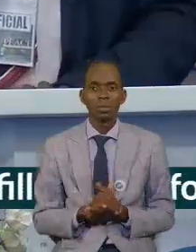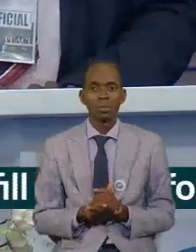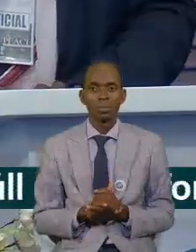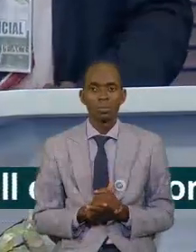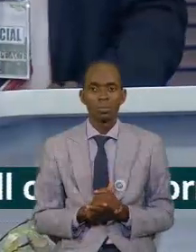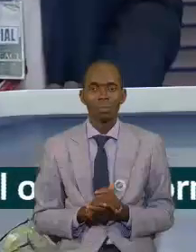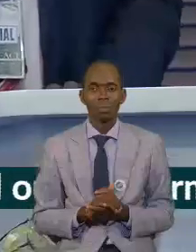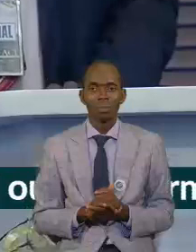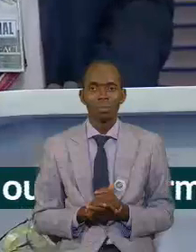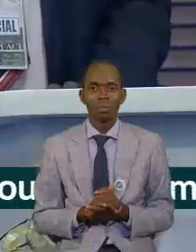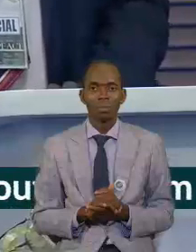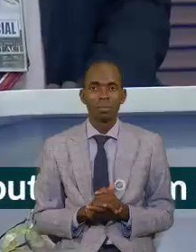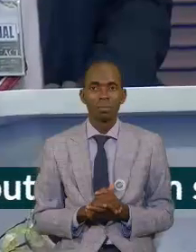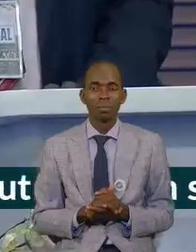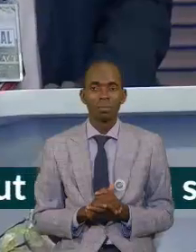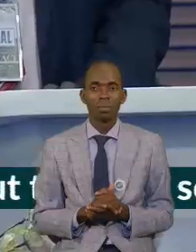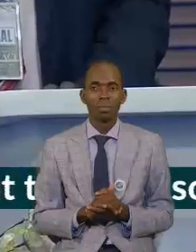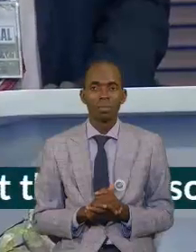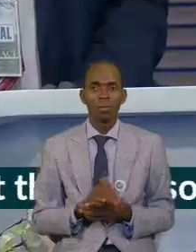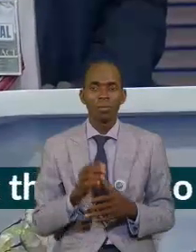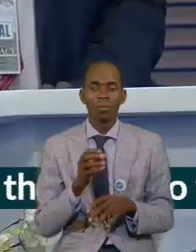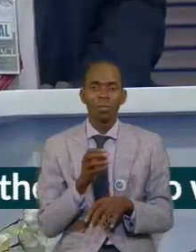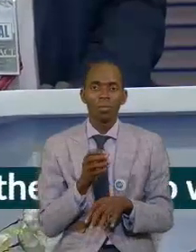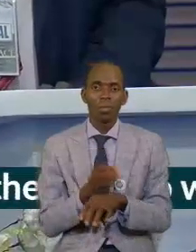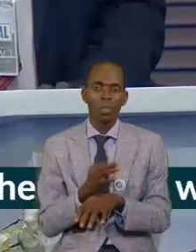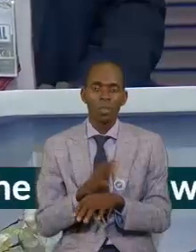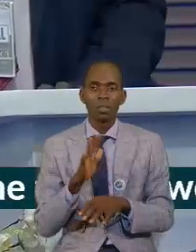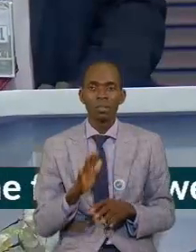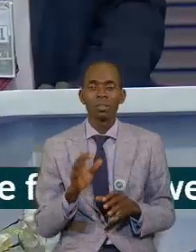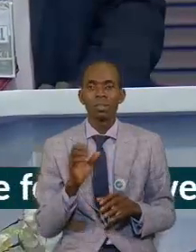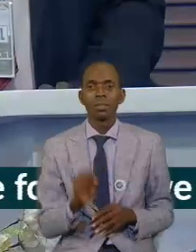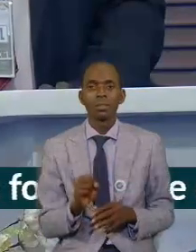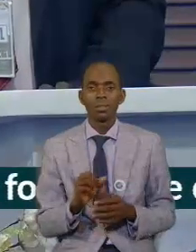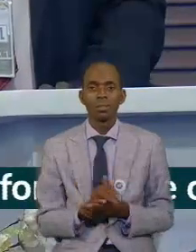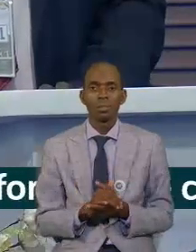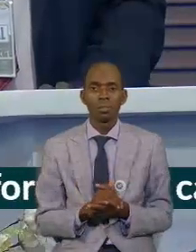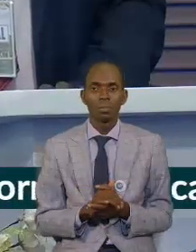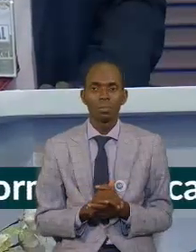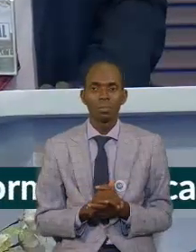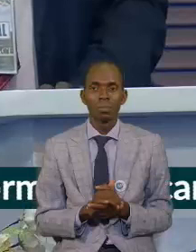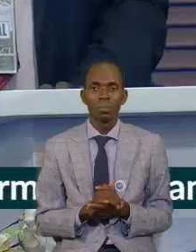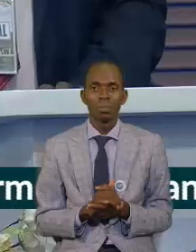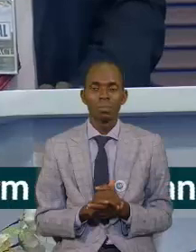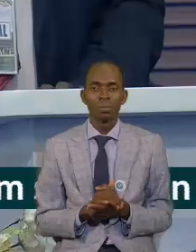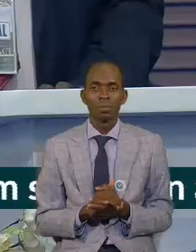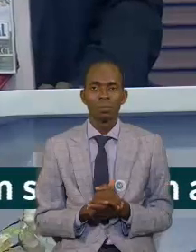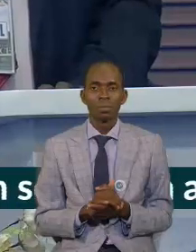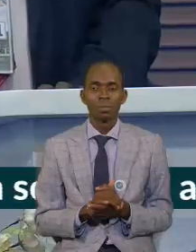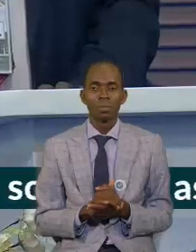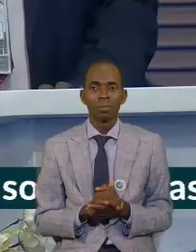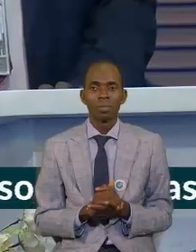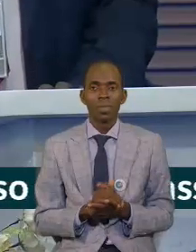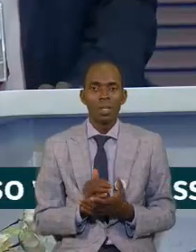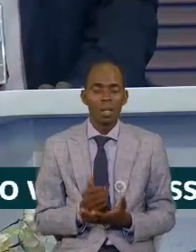Les conseillers. Counselors. Aidez ceux qui ne peuvent pas écrire. Help those who are unable